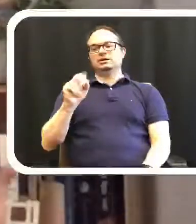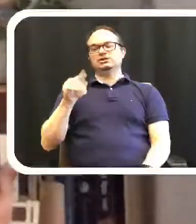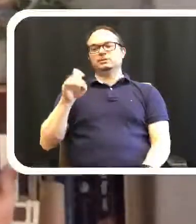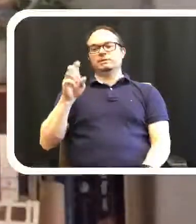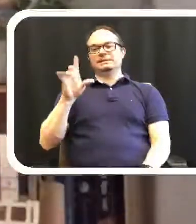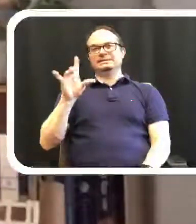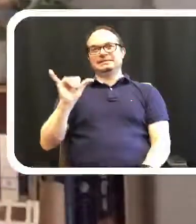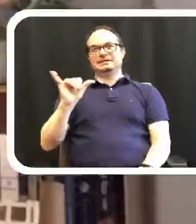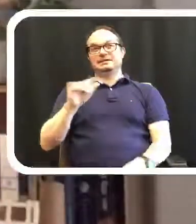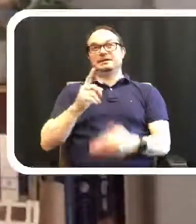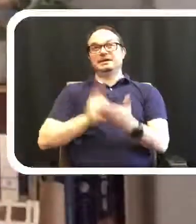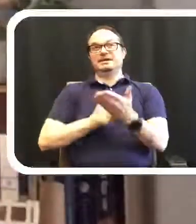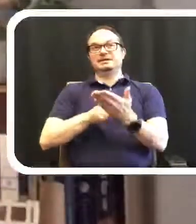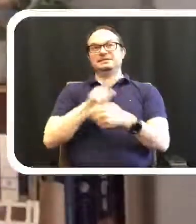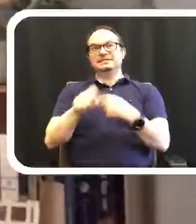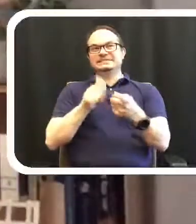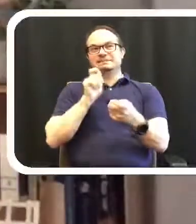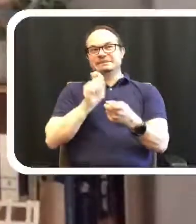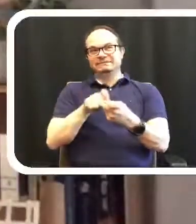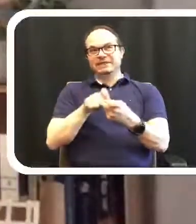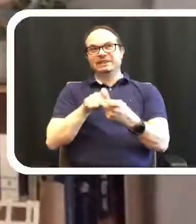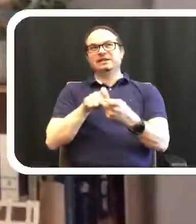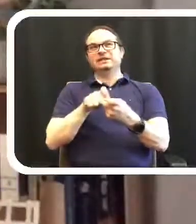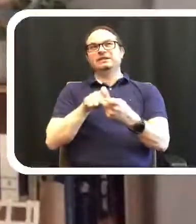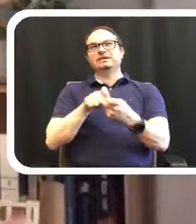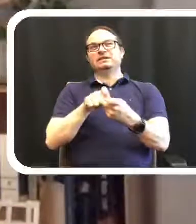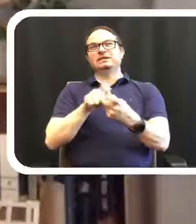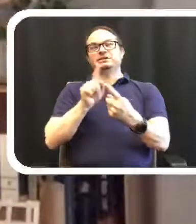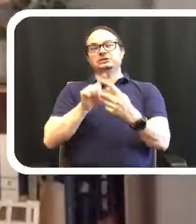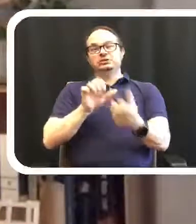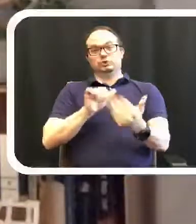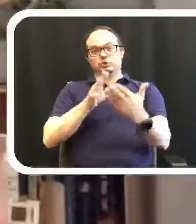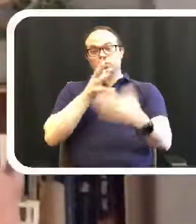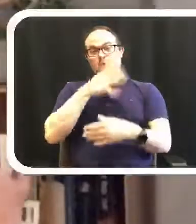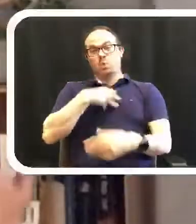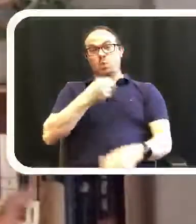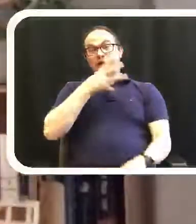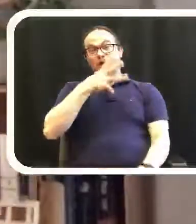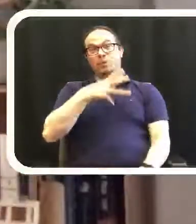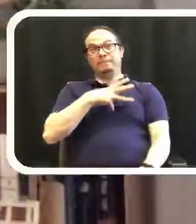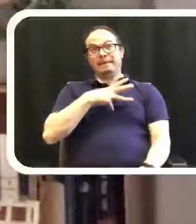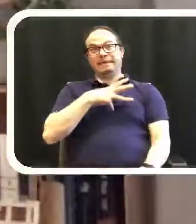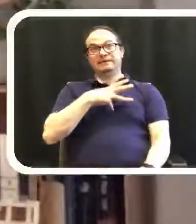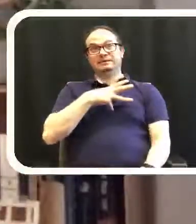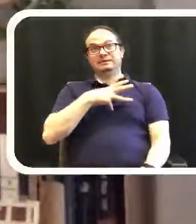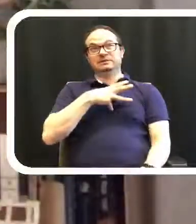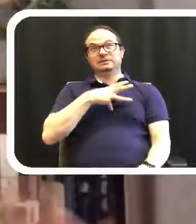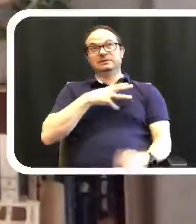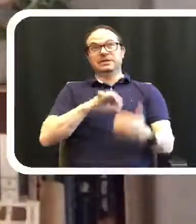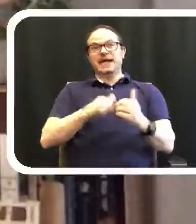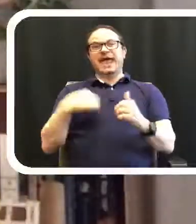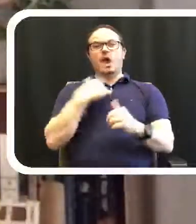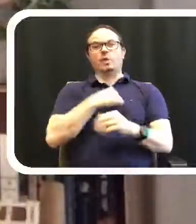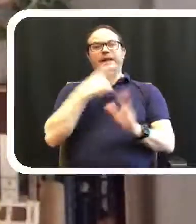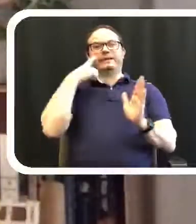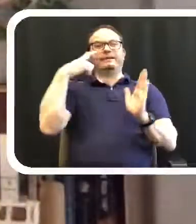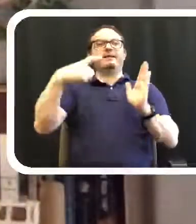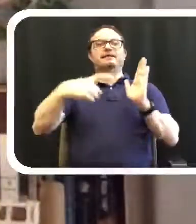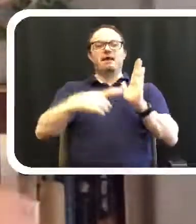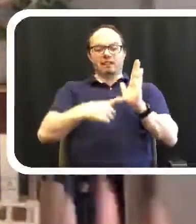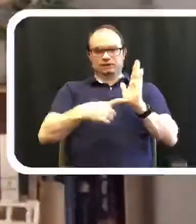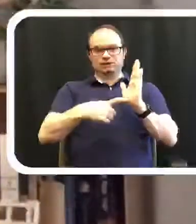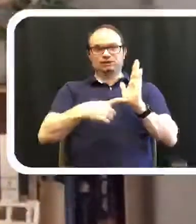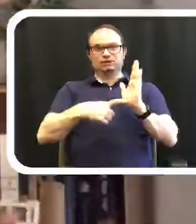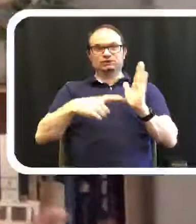talks specifically to white women about how we can acknowledge that